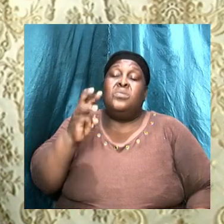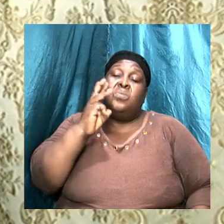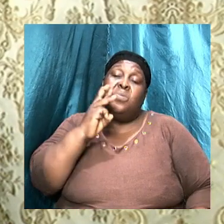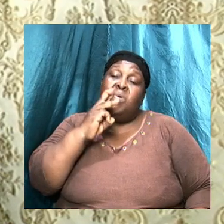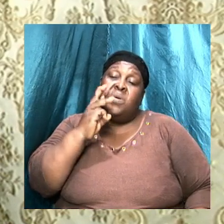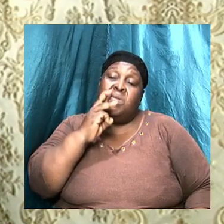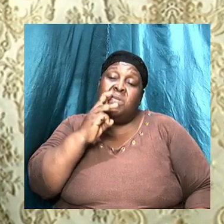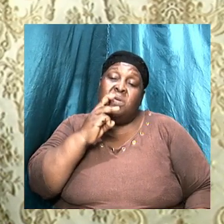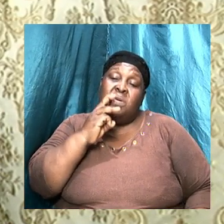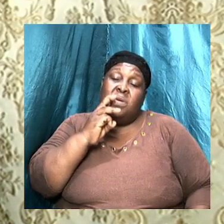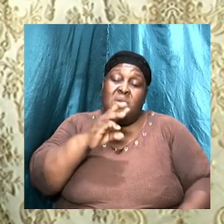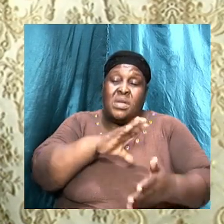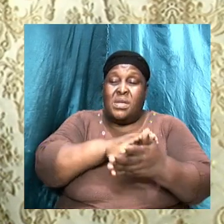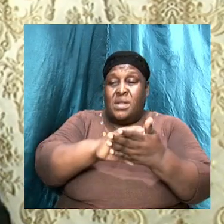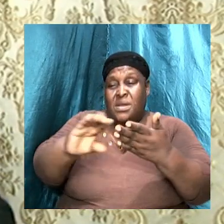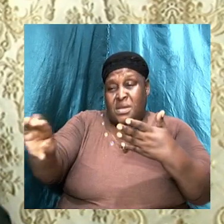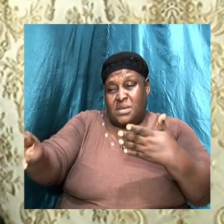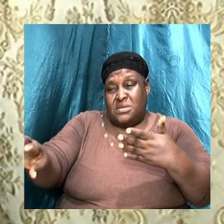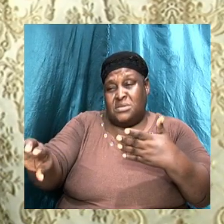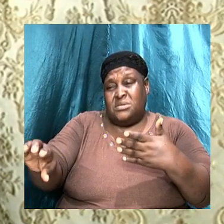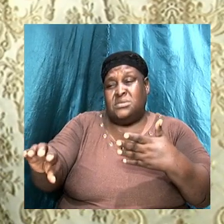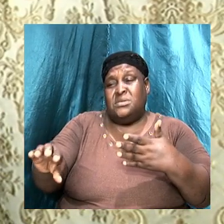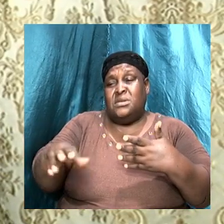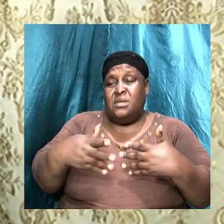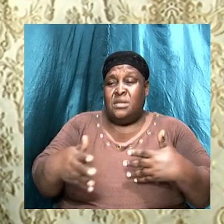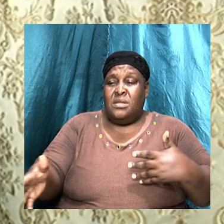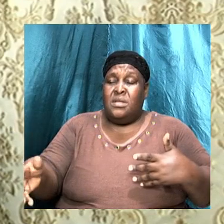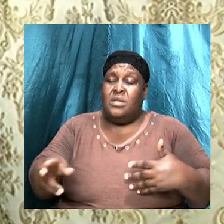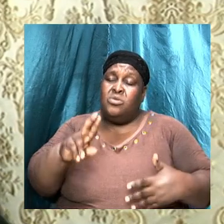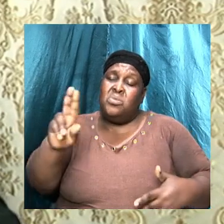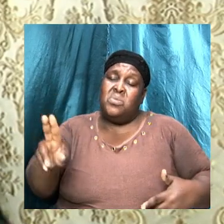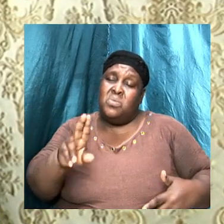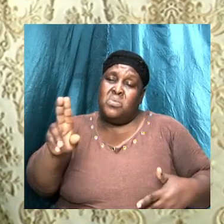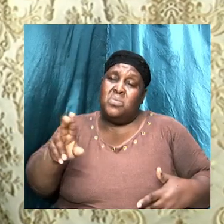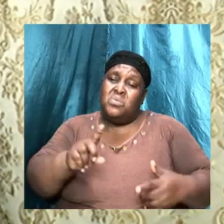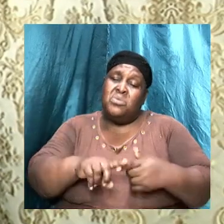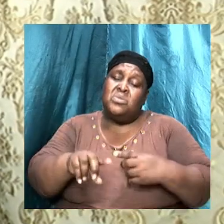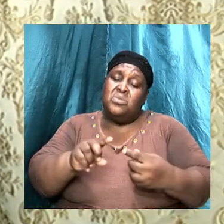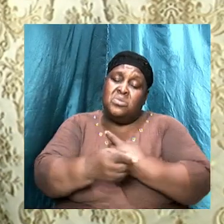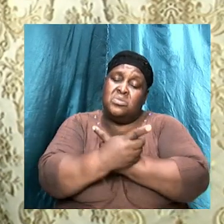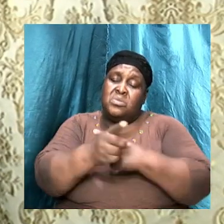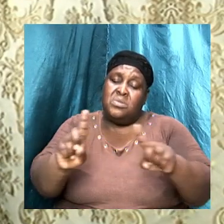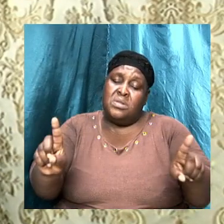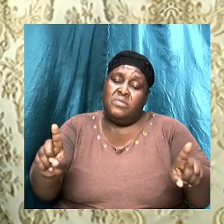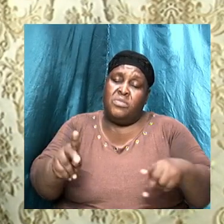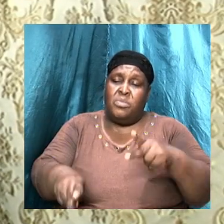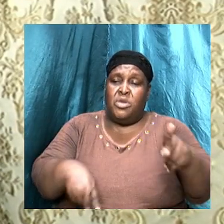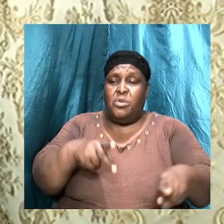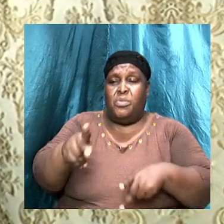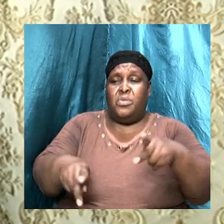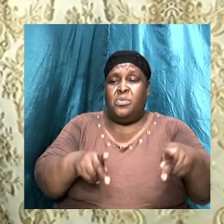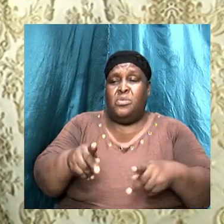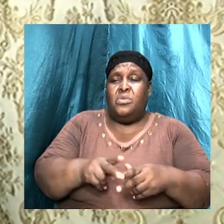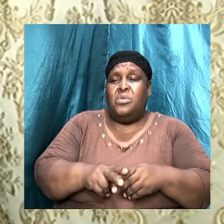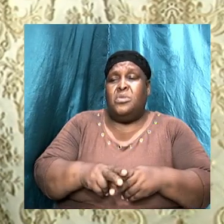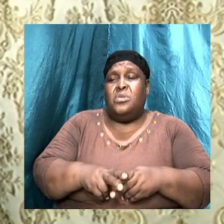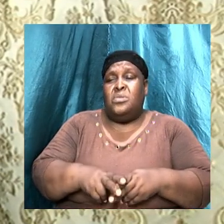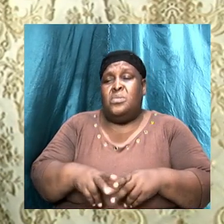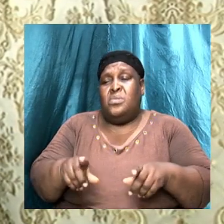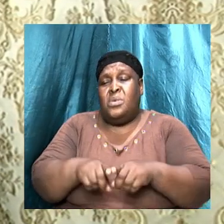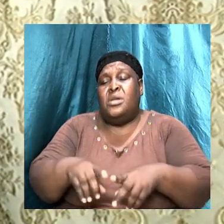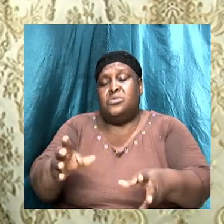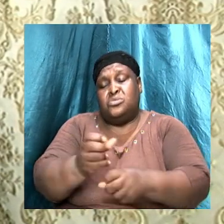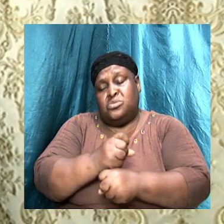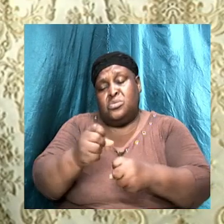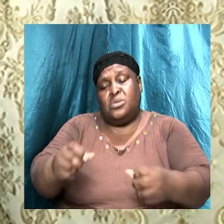is also a cleansing agent, and it was used to deliver folks. So while he took life, also saved